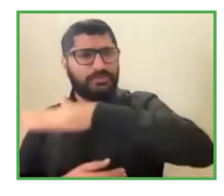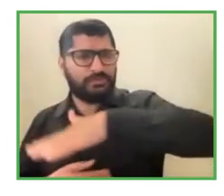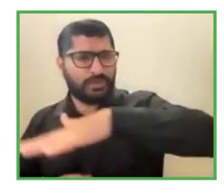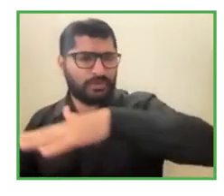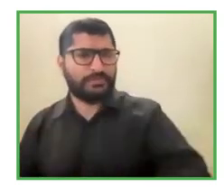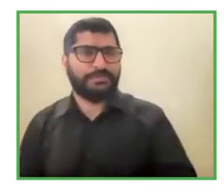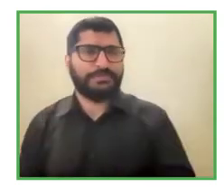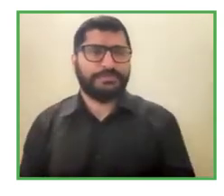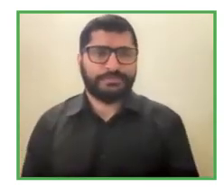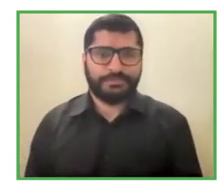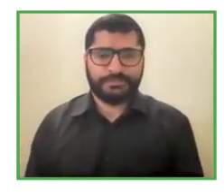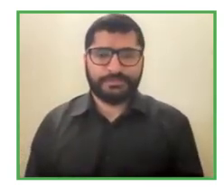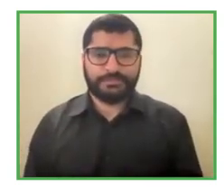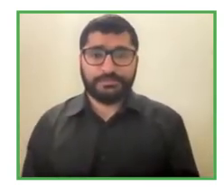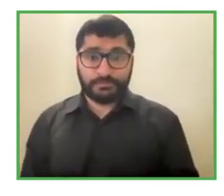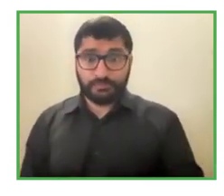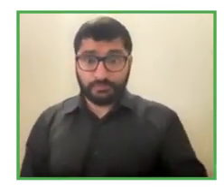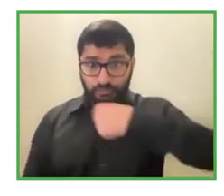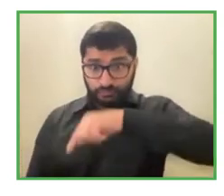Our mission